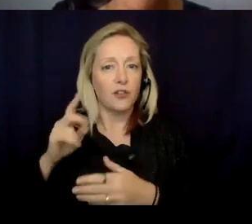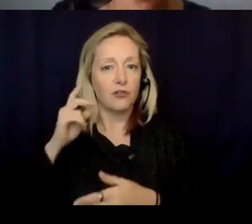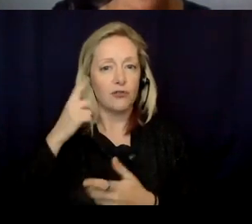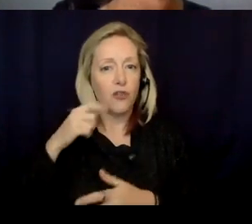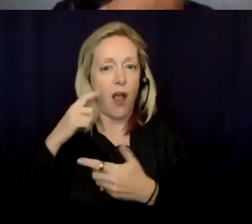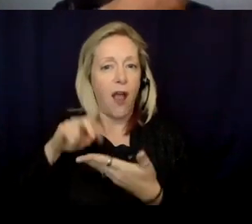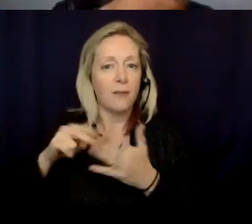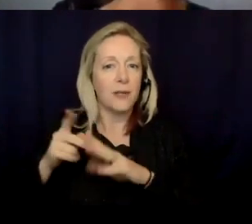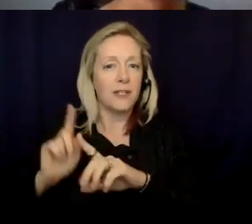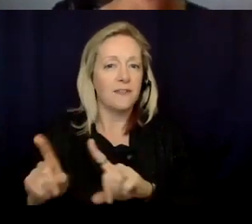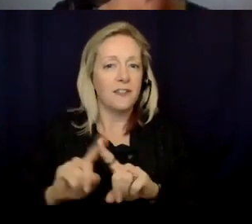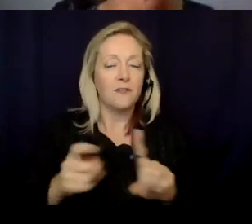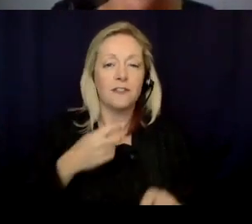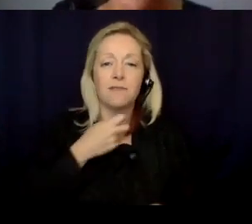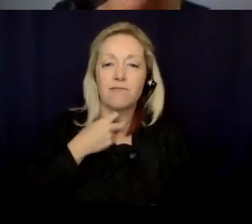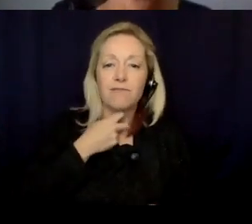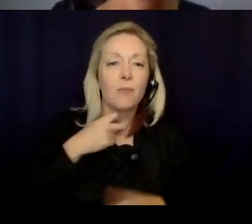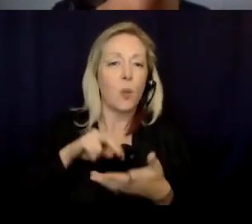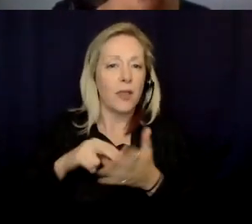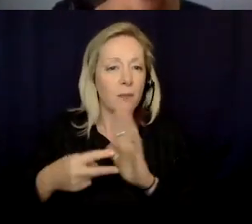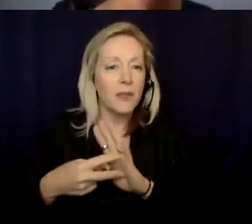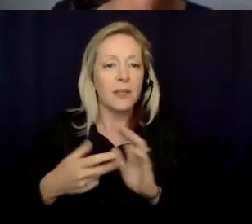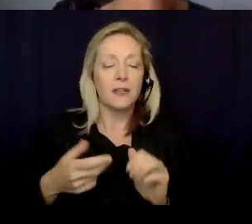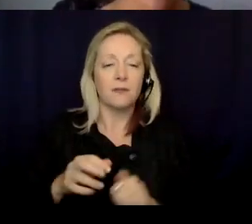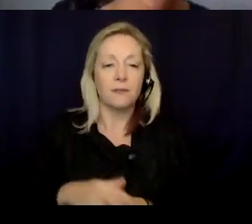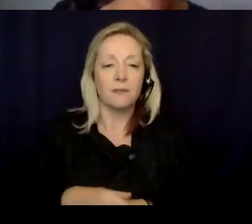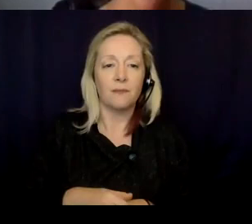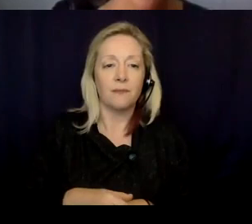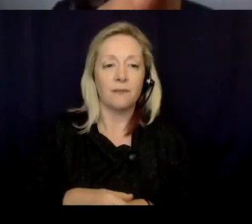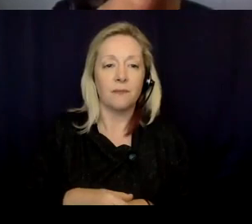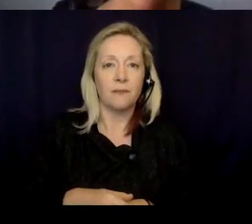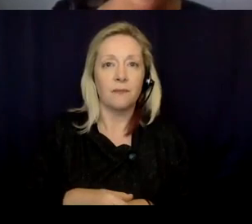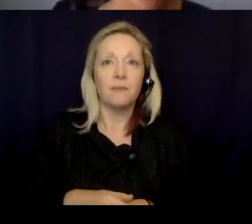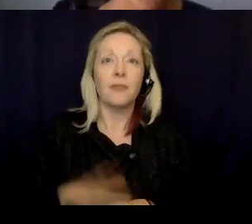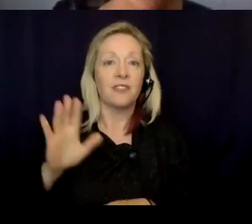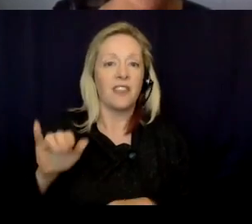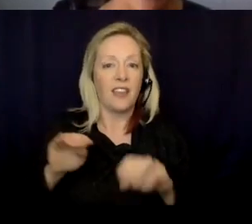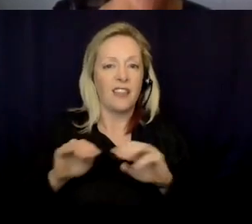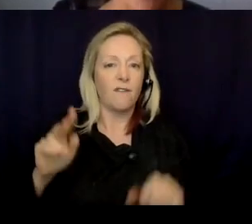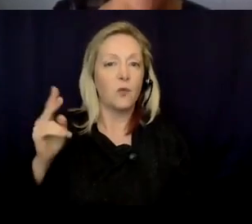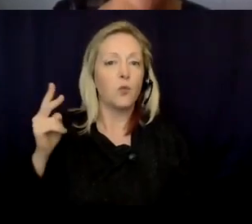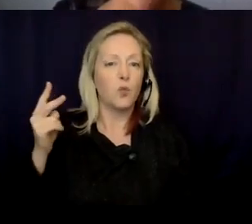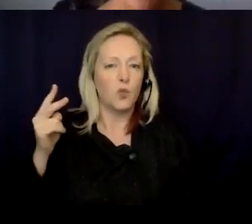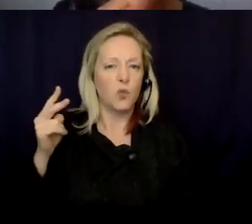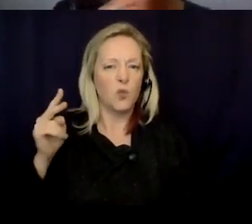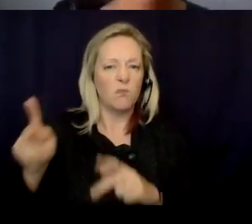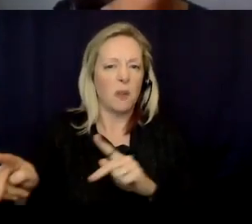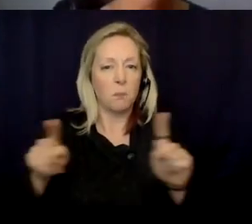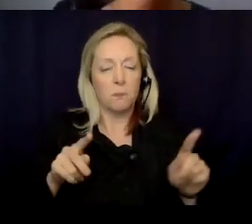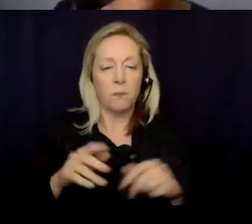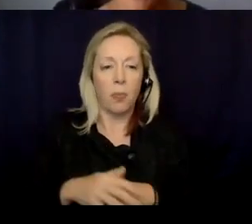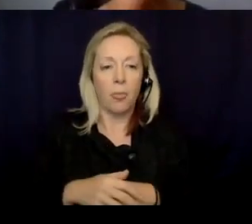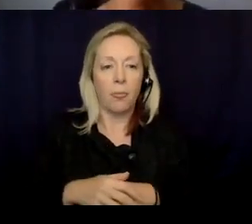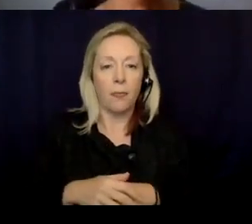each moan, what each look, what each whatever. That's what this level 2 stage is.